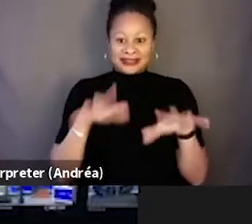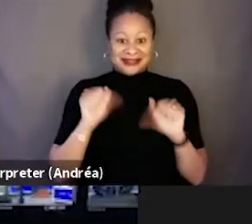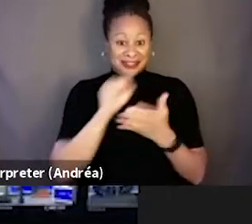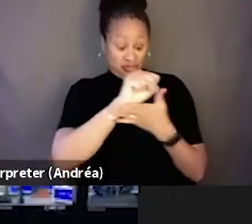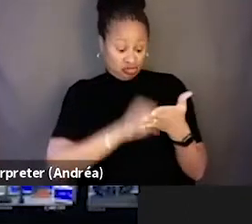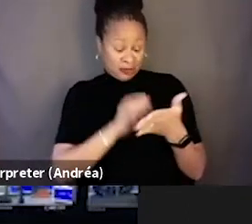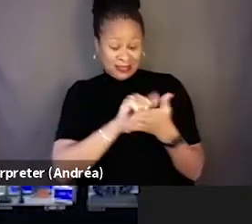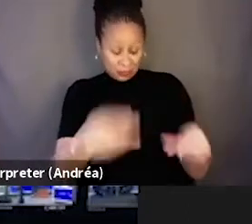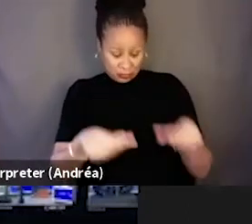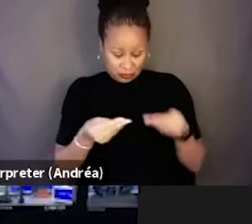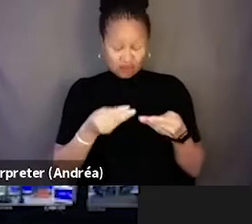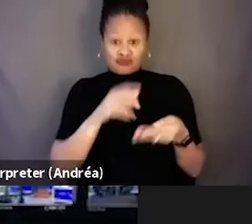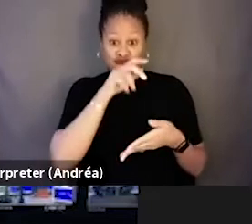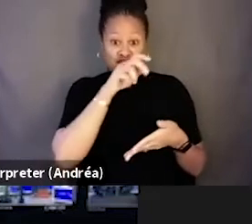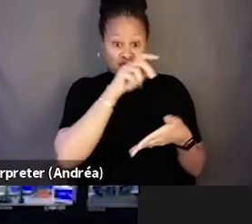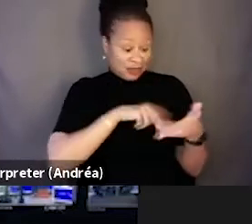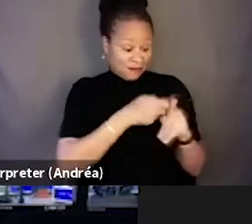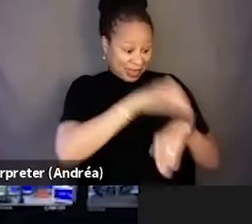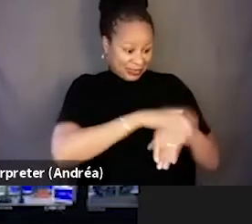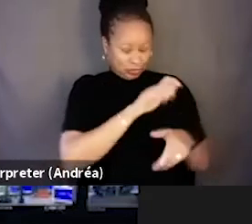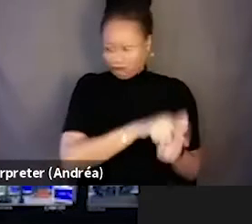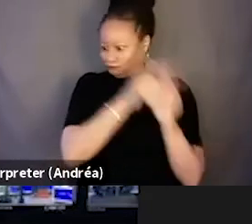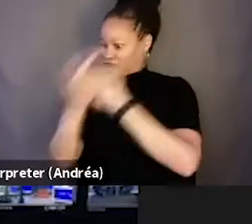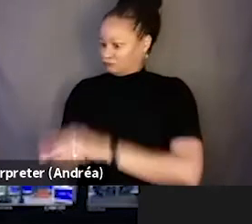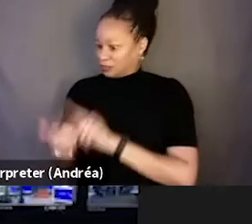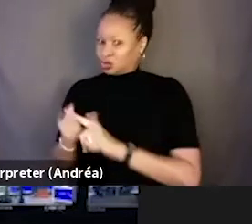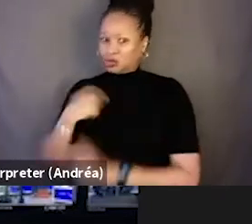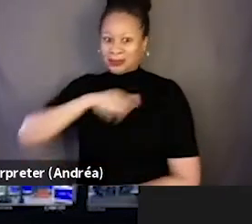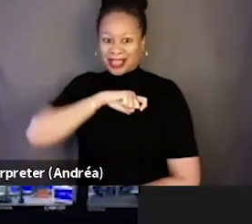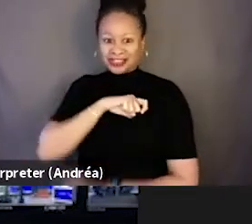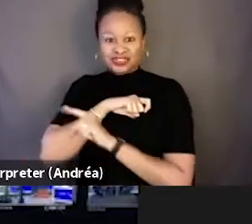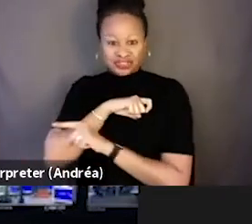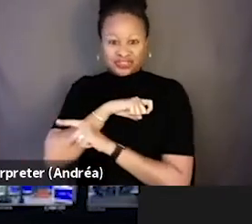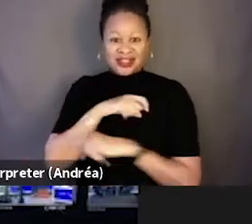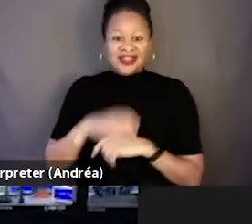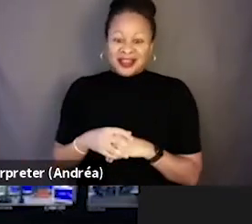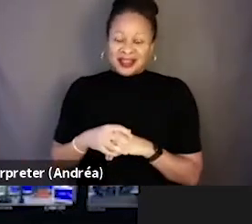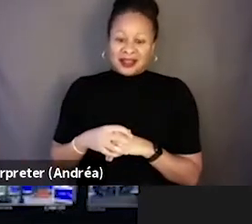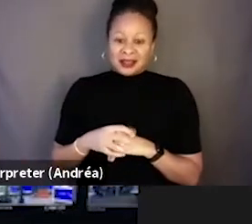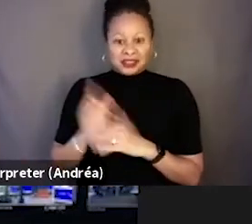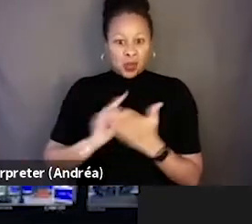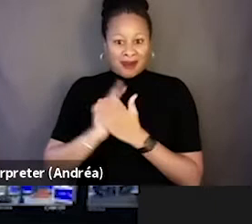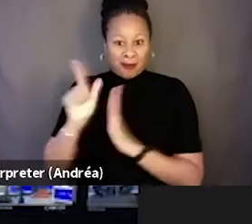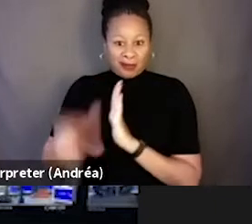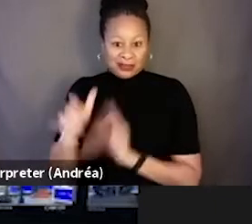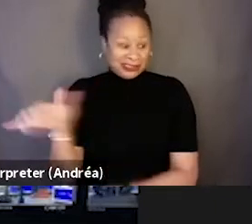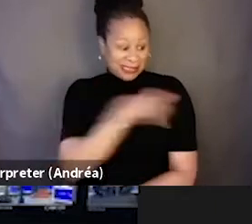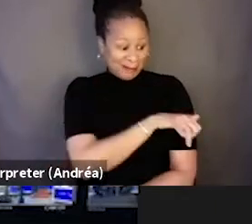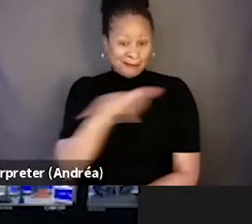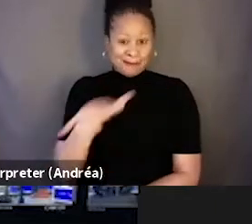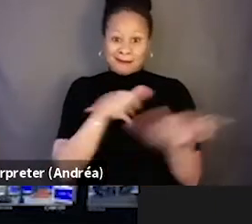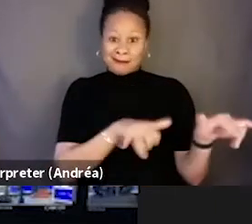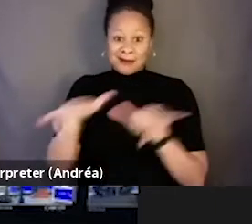that was written in English and then translating it for the newscast on Telemundo that is an hour later and saying